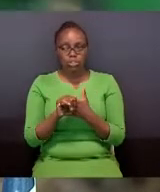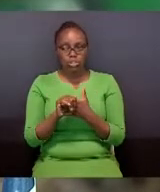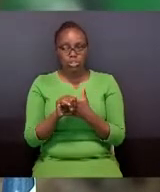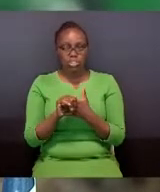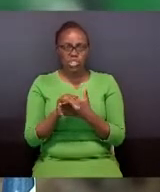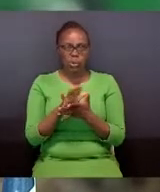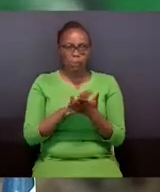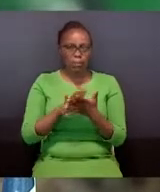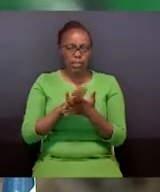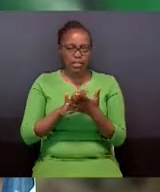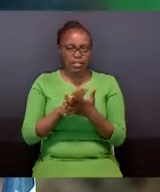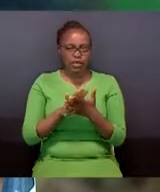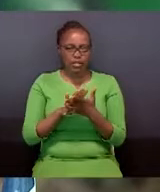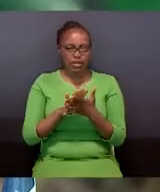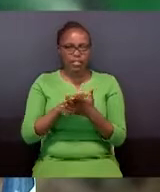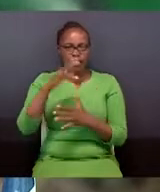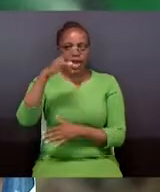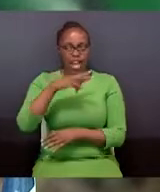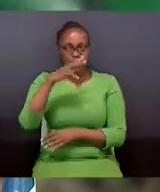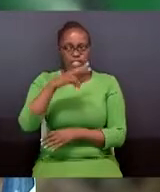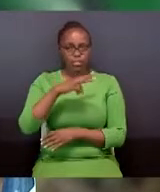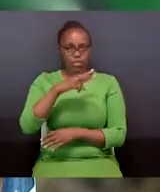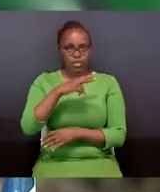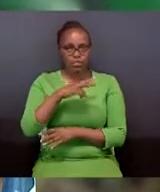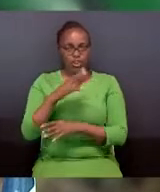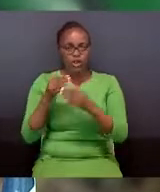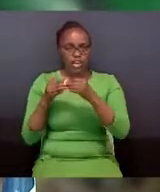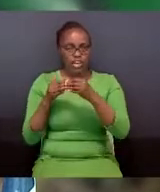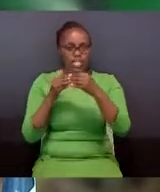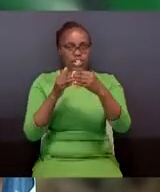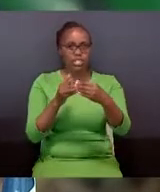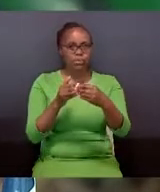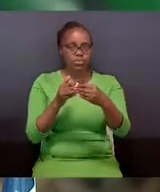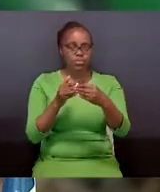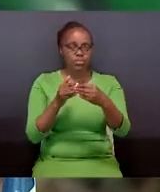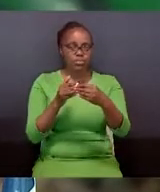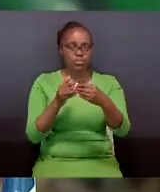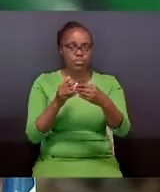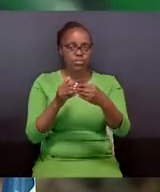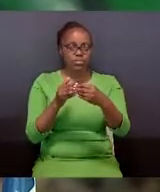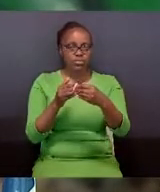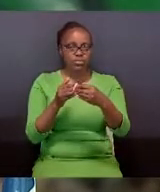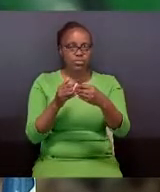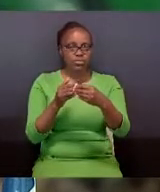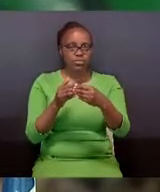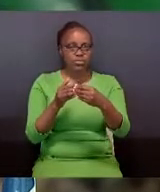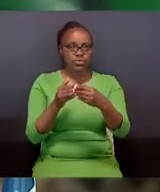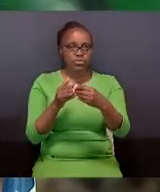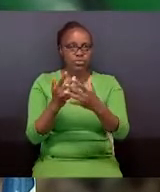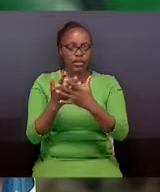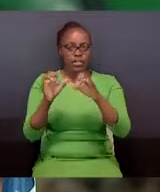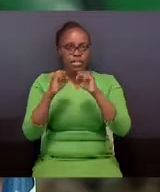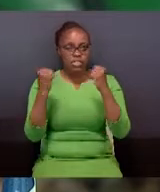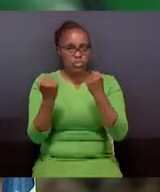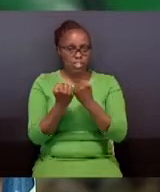on the attitude of the leadership of one society or